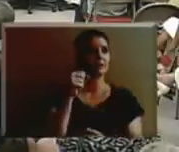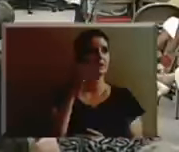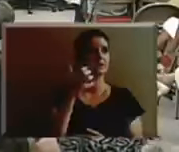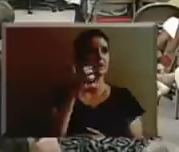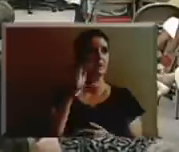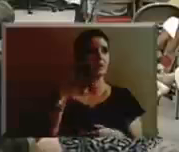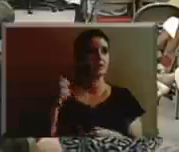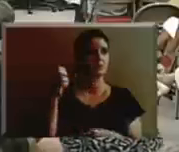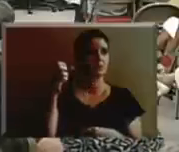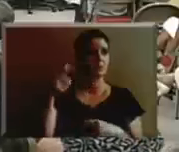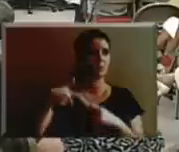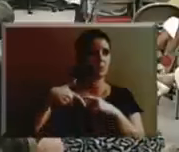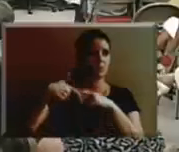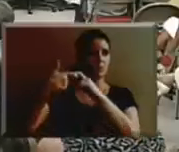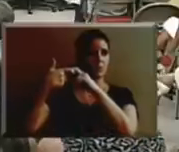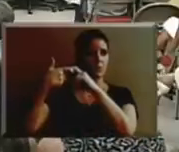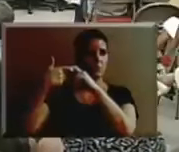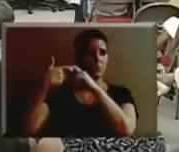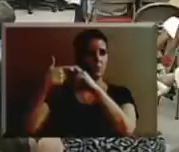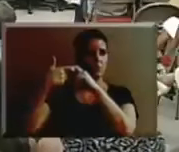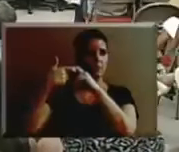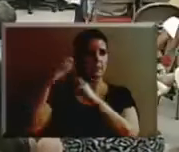I'd like to pull down items